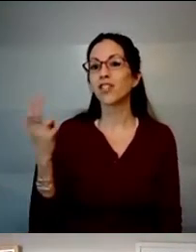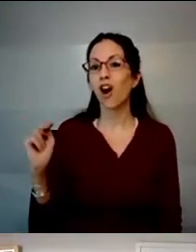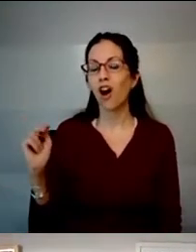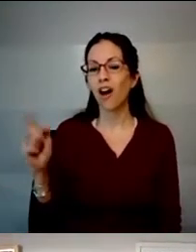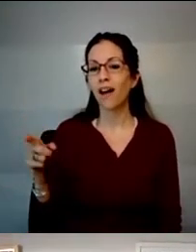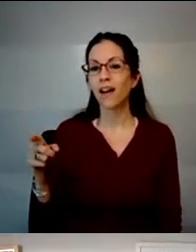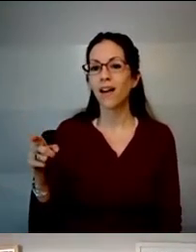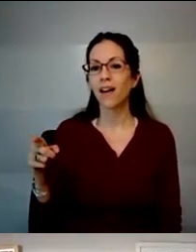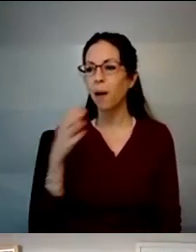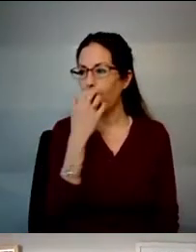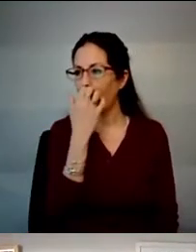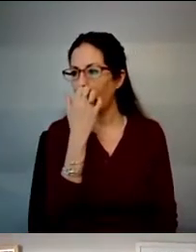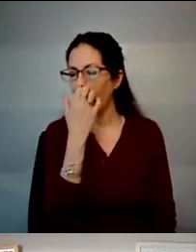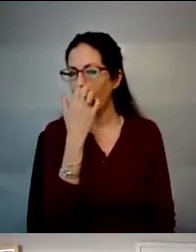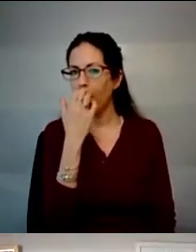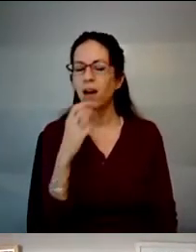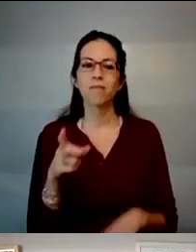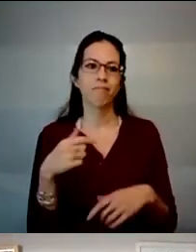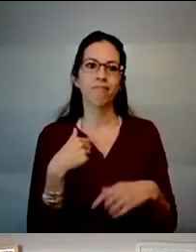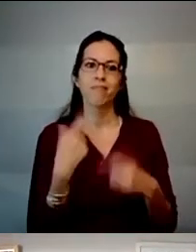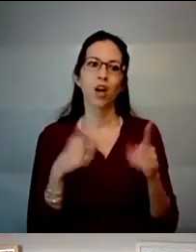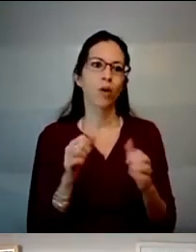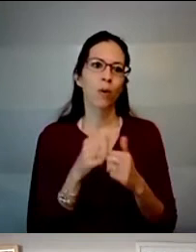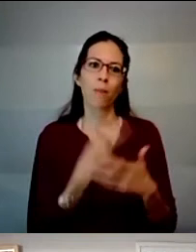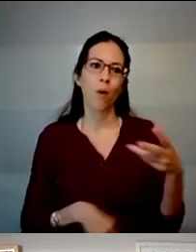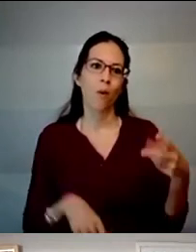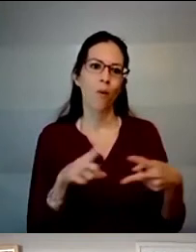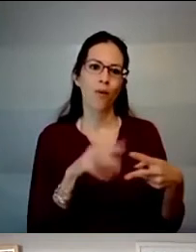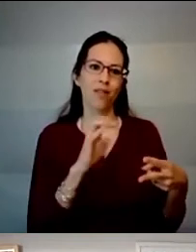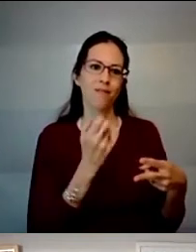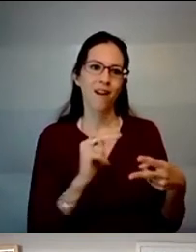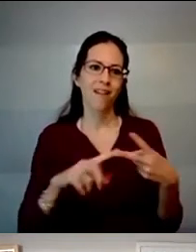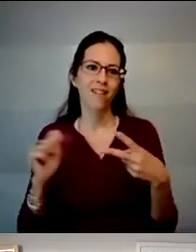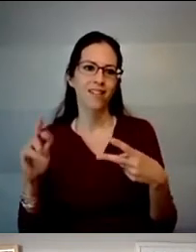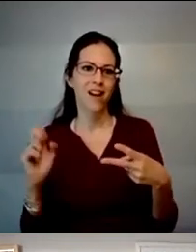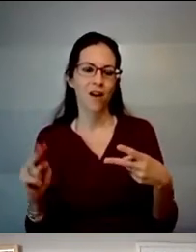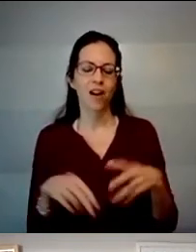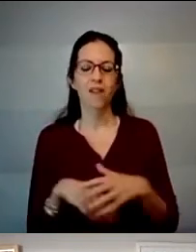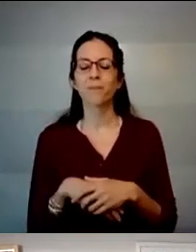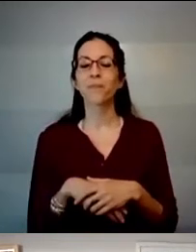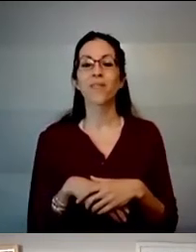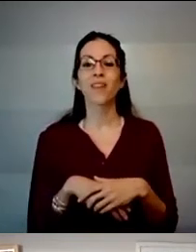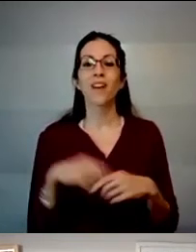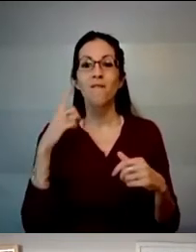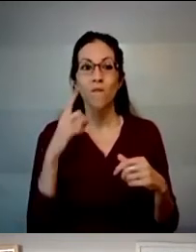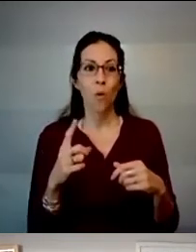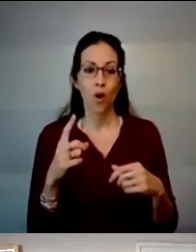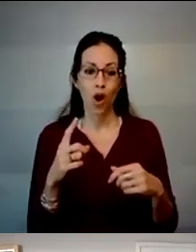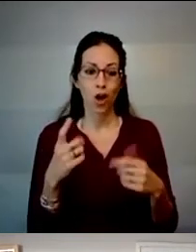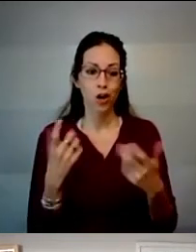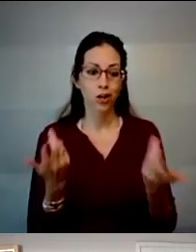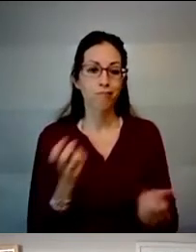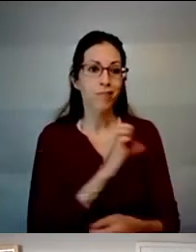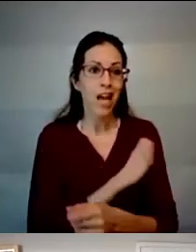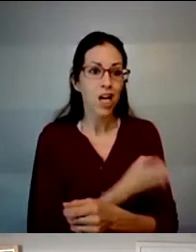Yeah, I mean, totally agree with both Megan and Aaron. I would say just bandwidth and strategy wise, we have a lot of documents